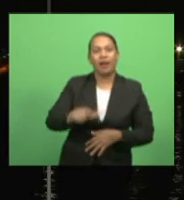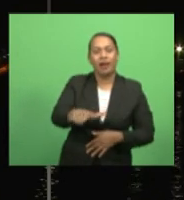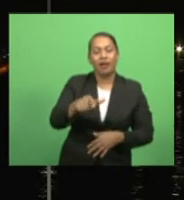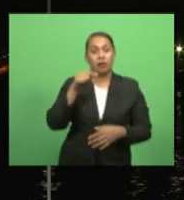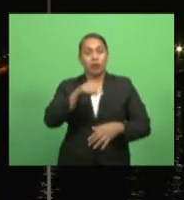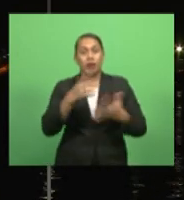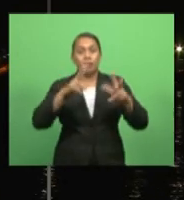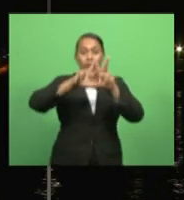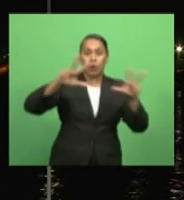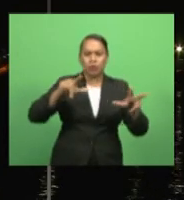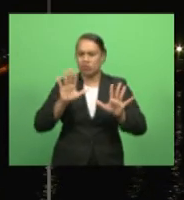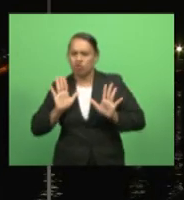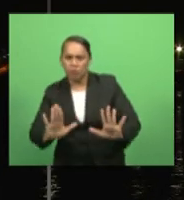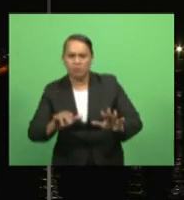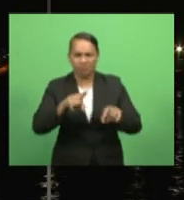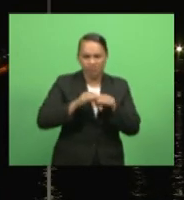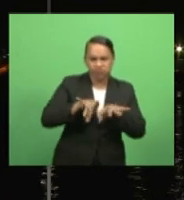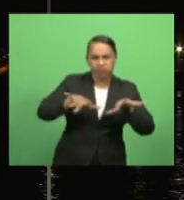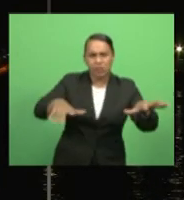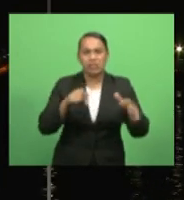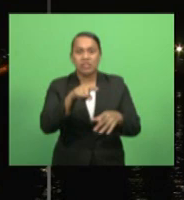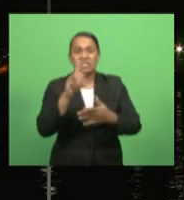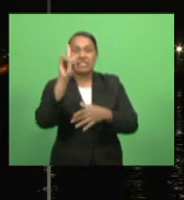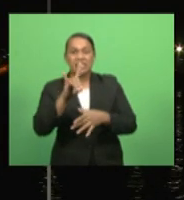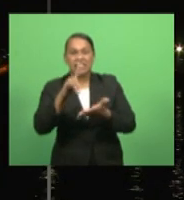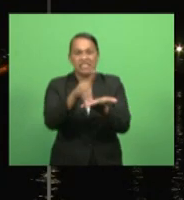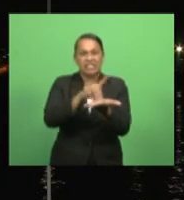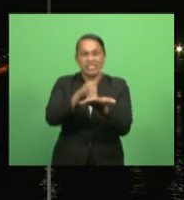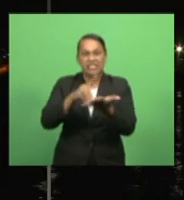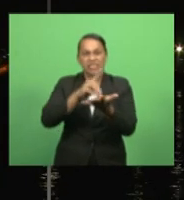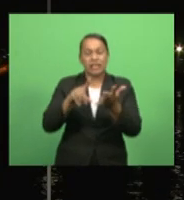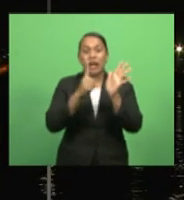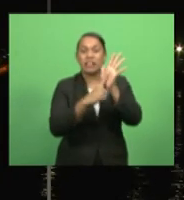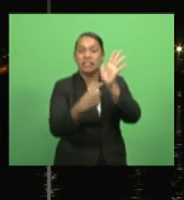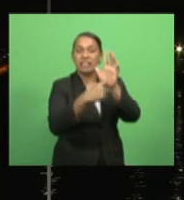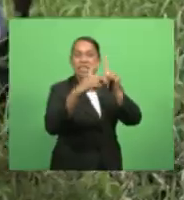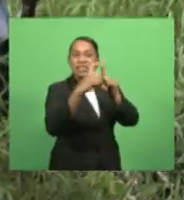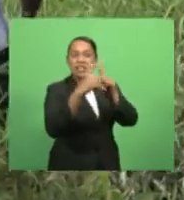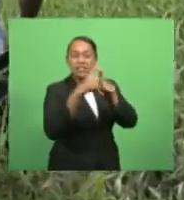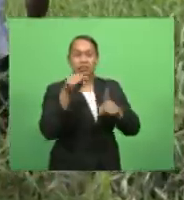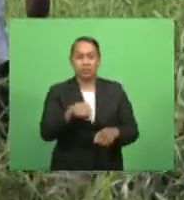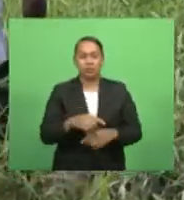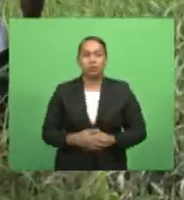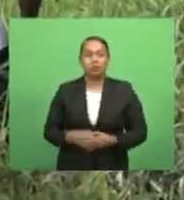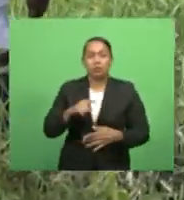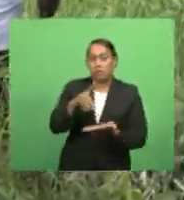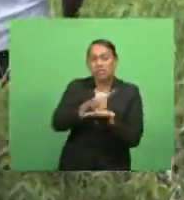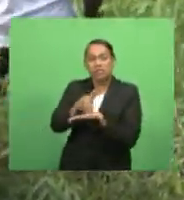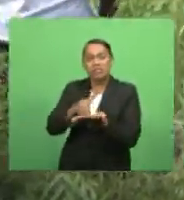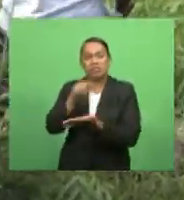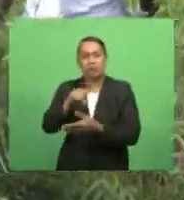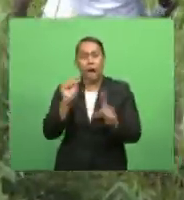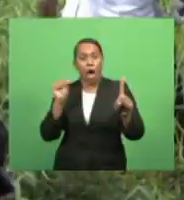and eradication of leptospirosis, typhoid, dengue and diarrhea. The aim of the source cleanup is to prevent